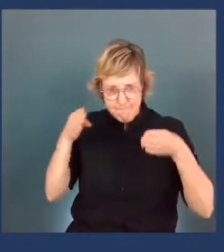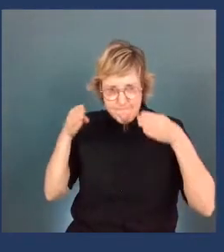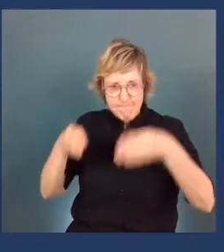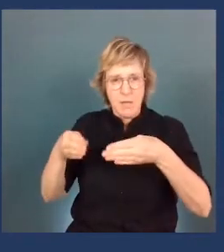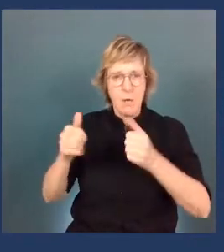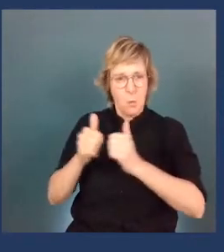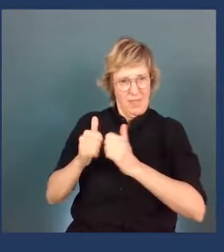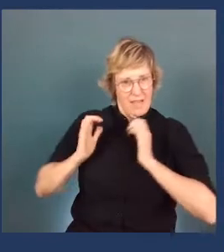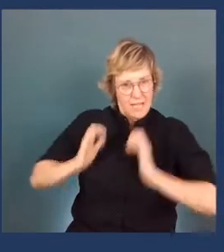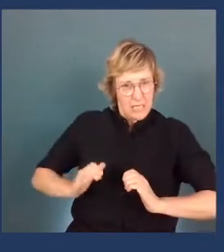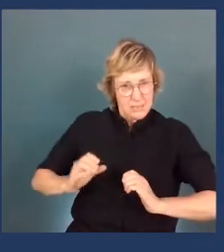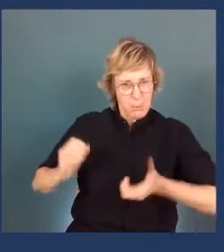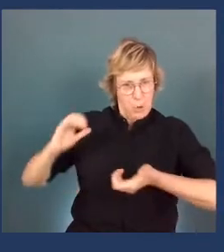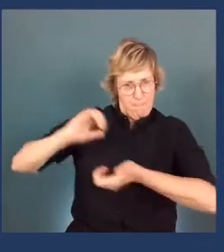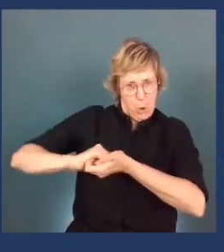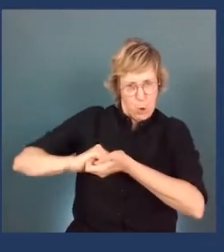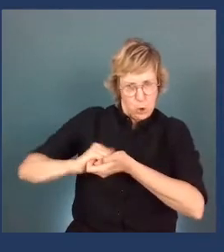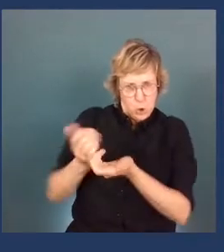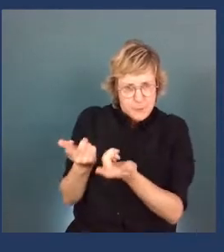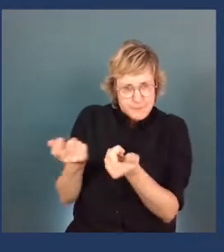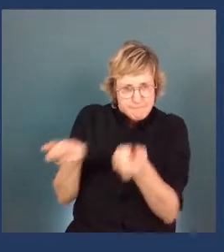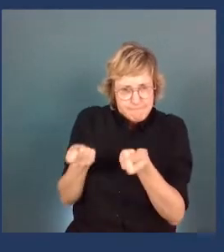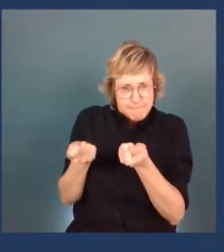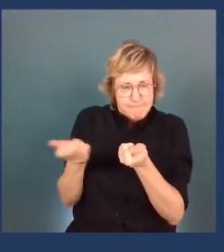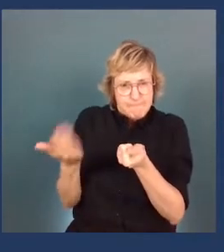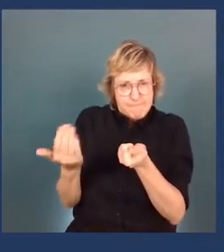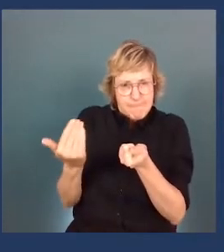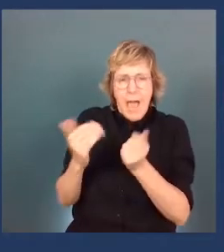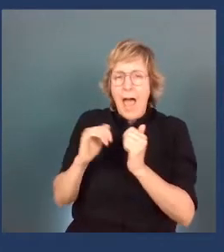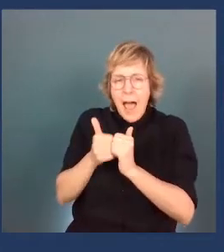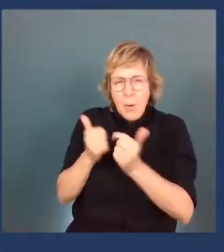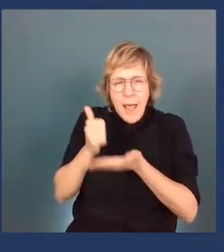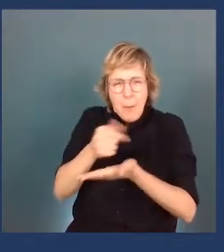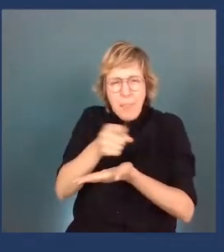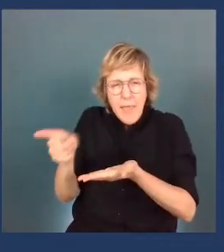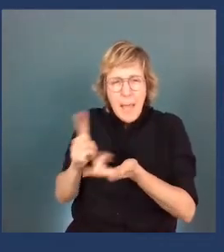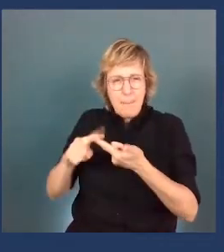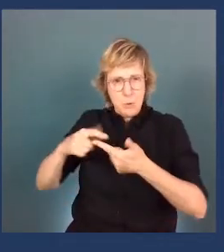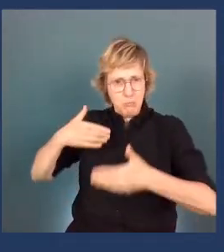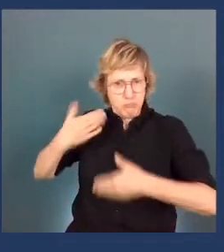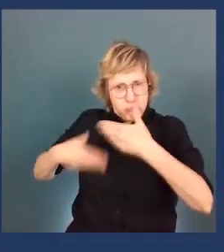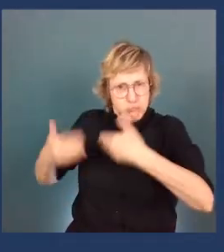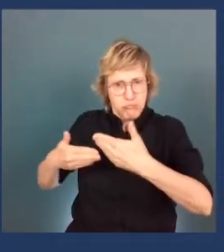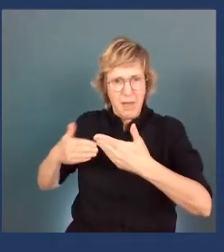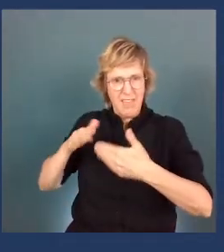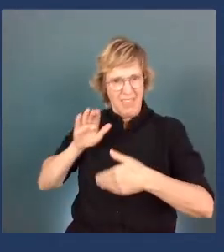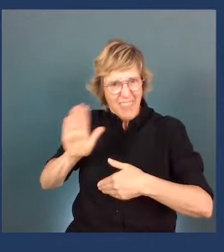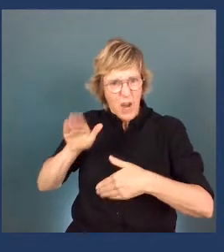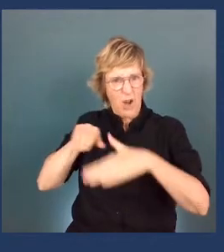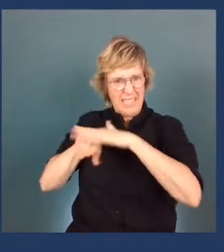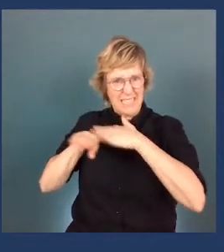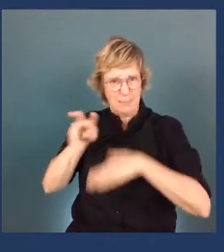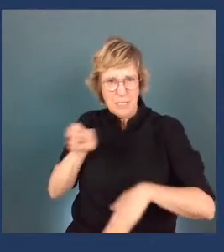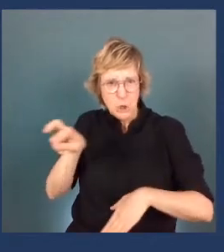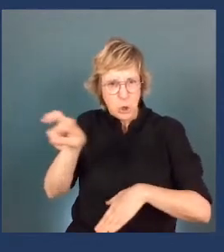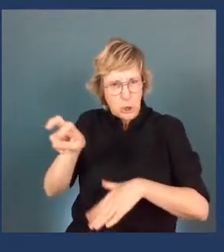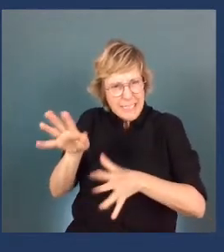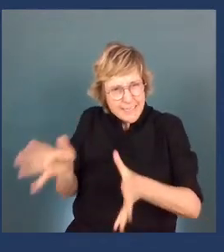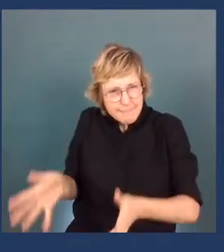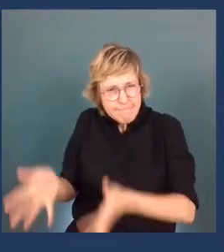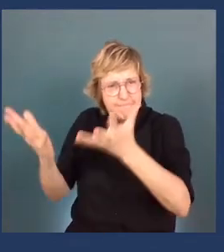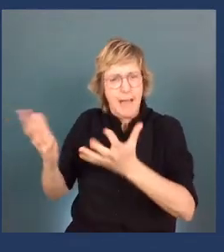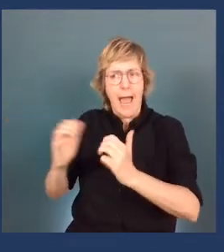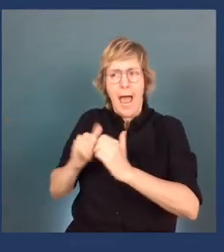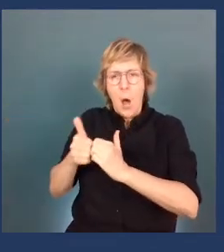and partner engagement. So how do we help our customers and partners accelerate their accessibility journeys? How do we help